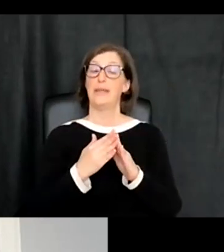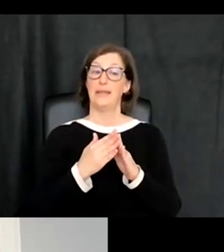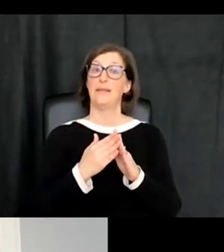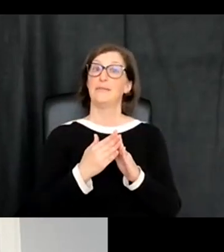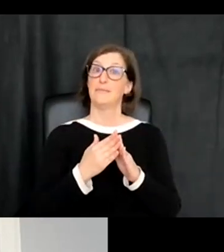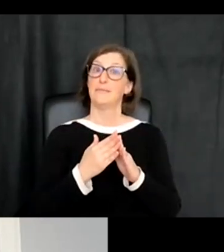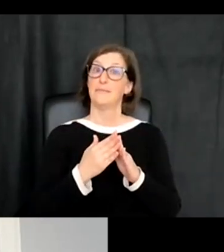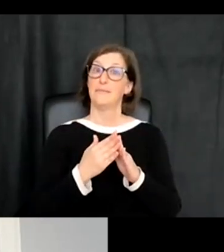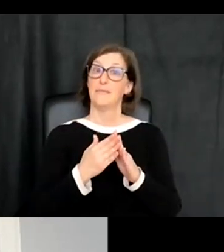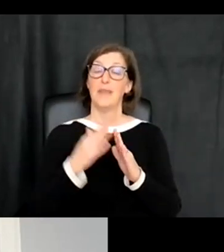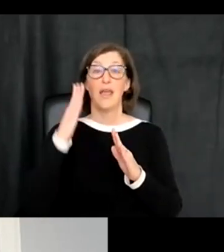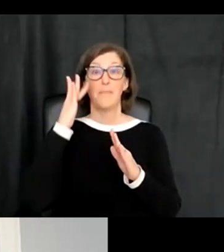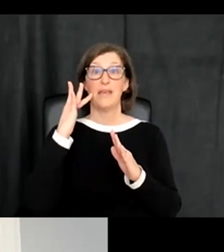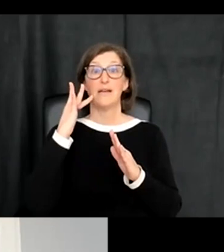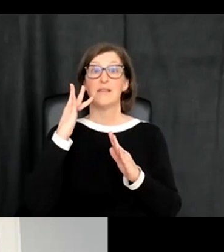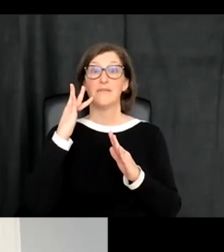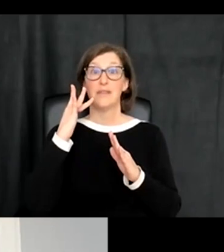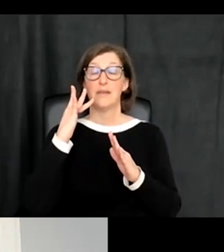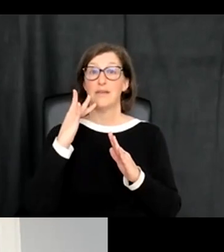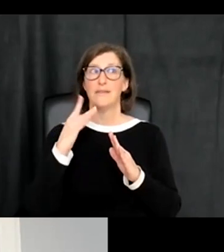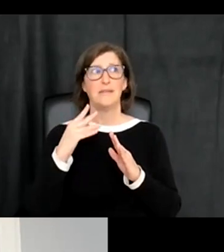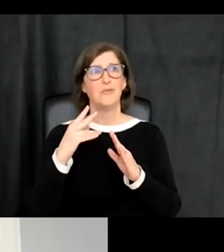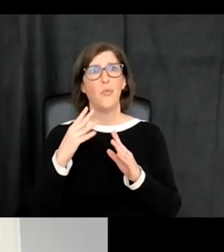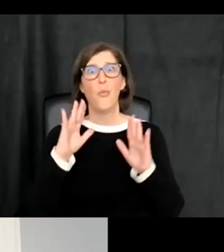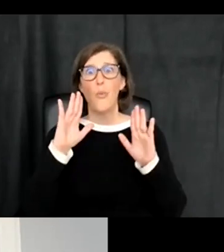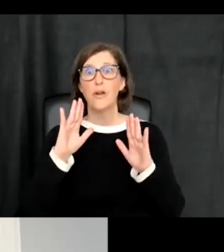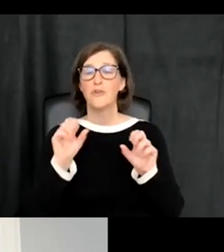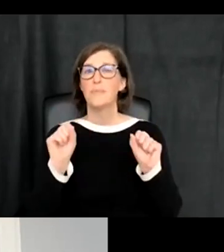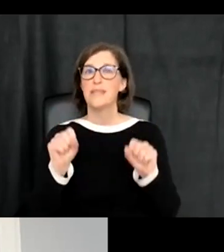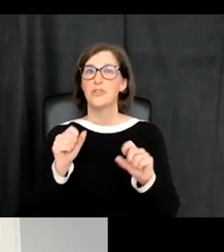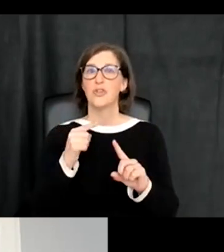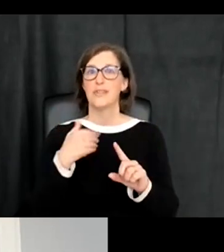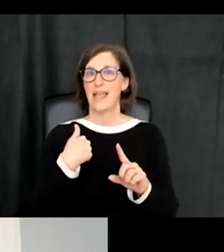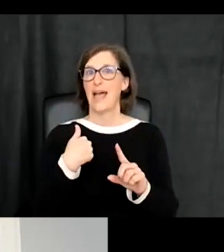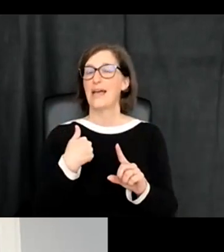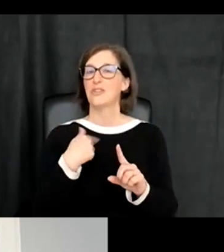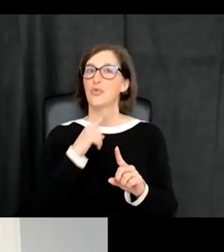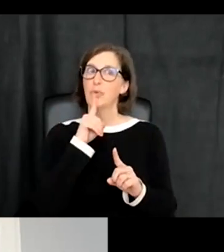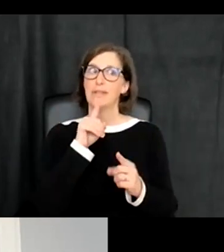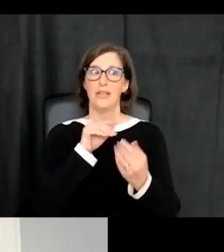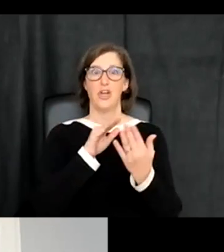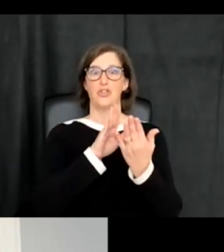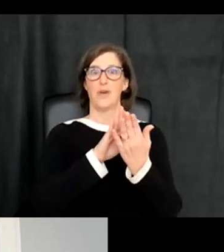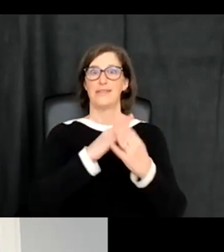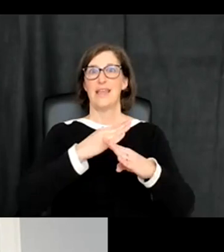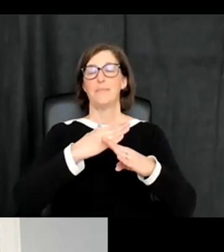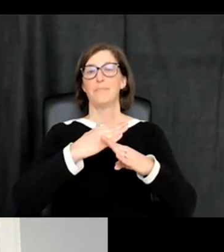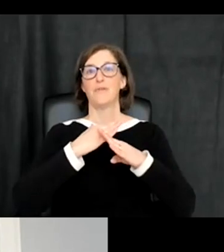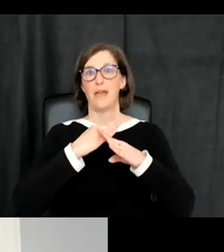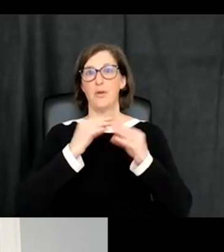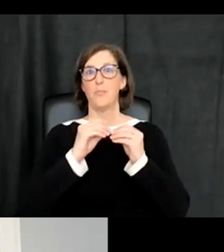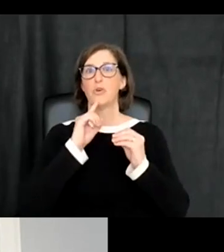the incredible potential this has to really address and prevent more